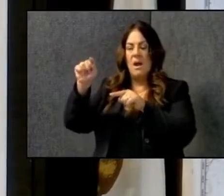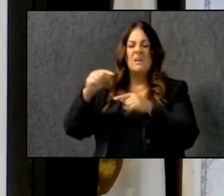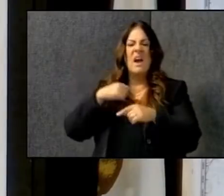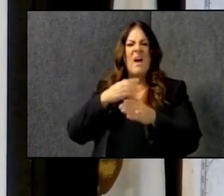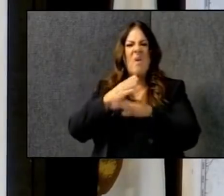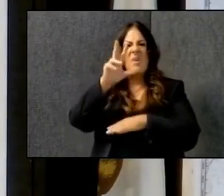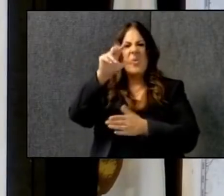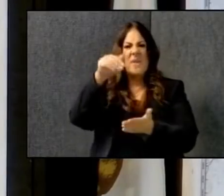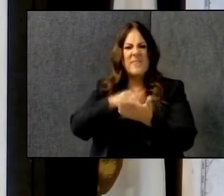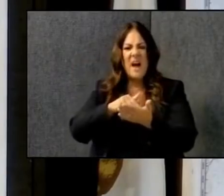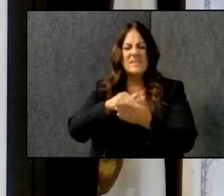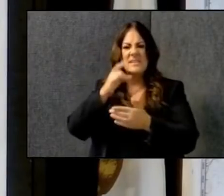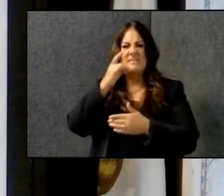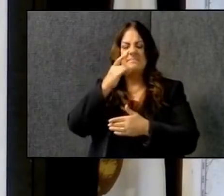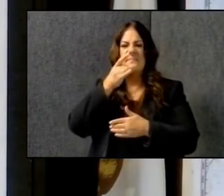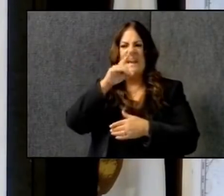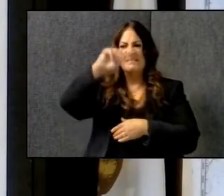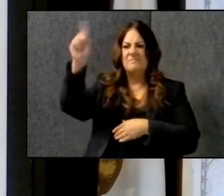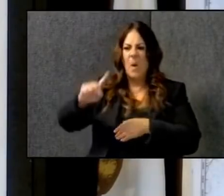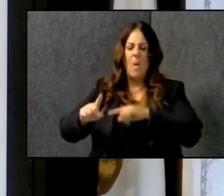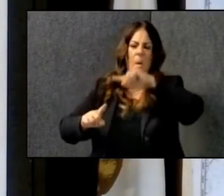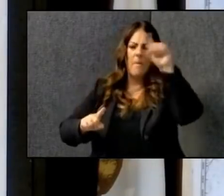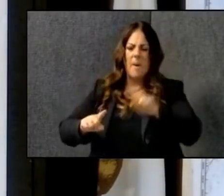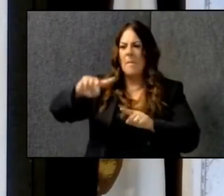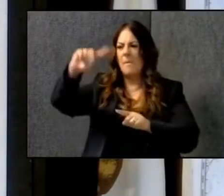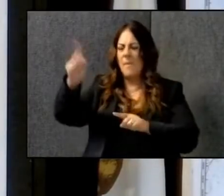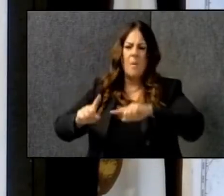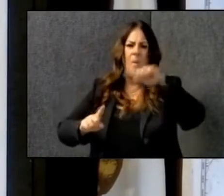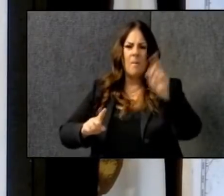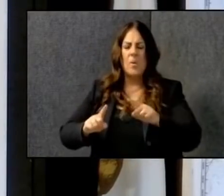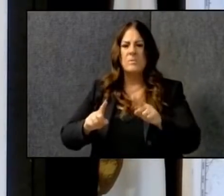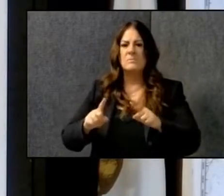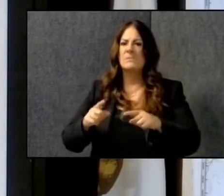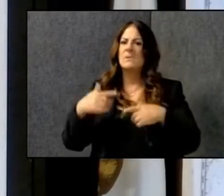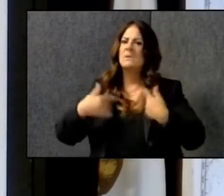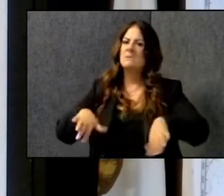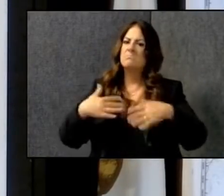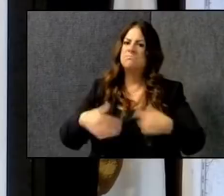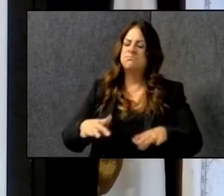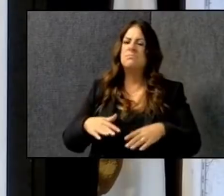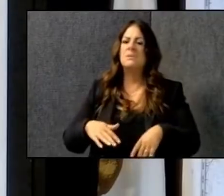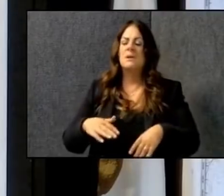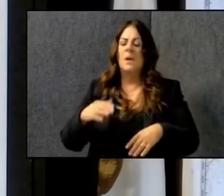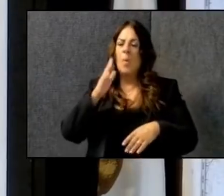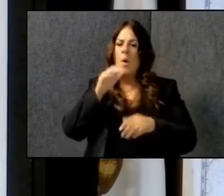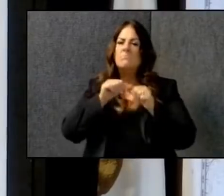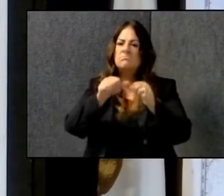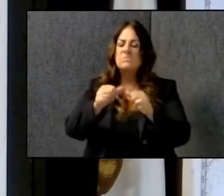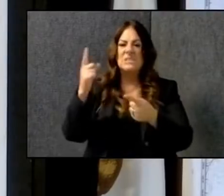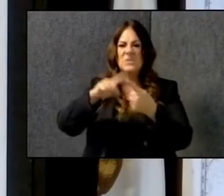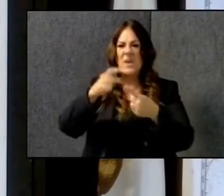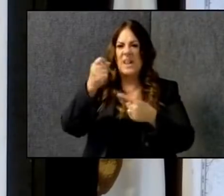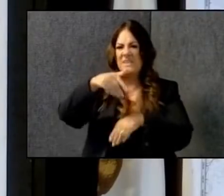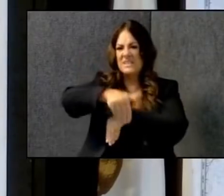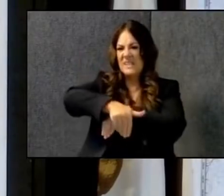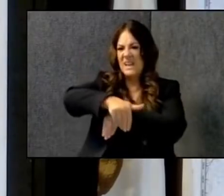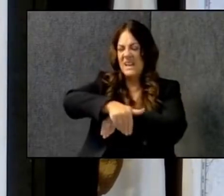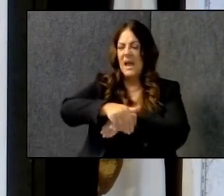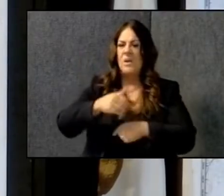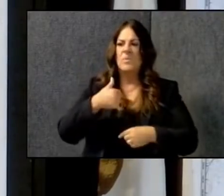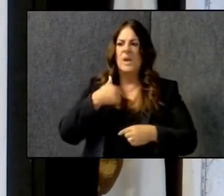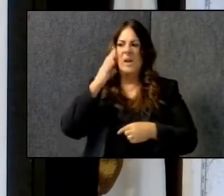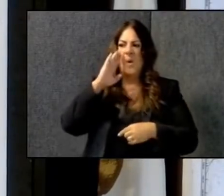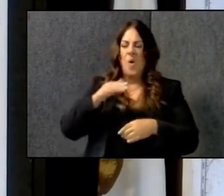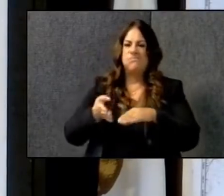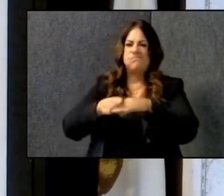24 hours. And we remain in this red flag warning until 2300 hours or 11 o'clock this evening. So we still are getting lots